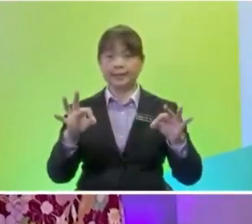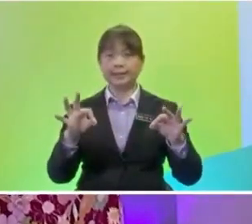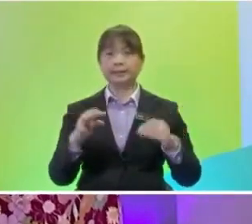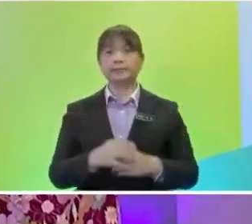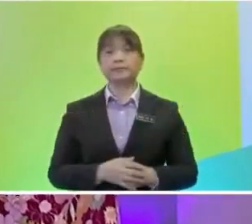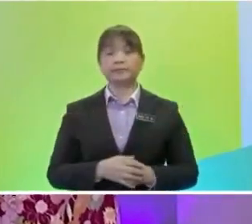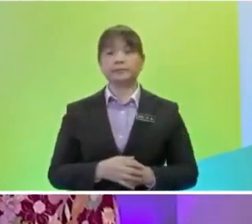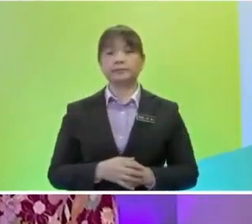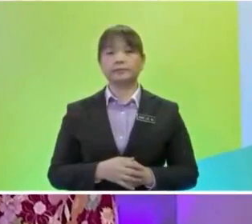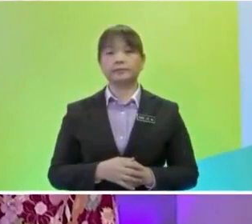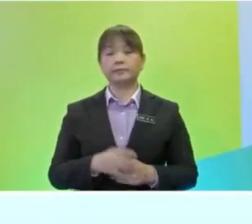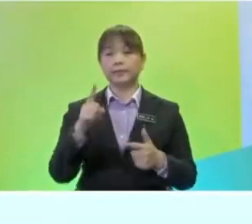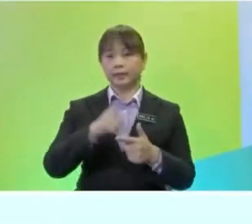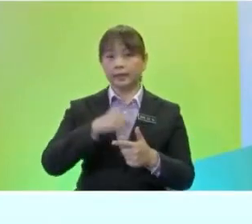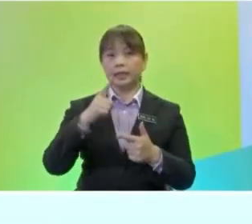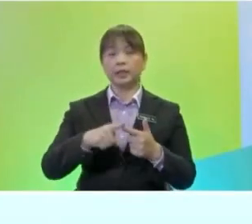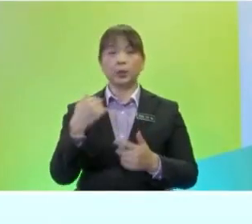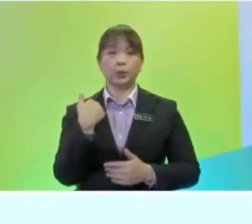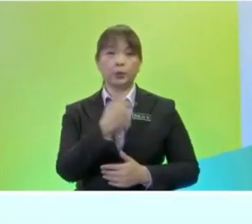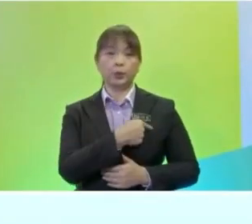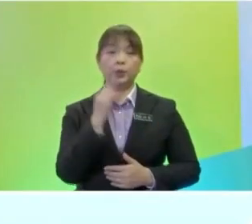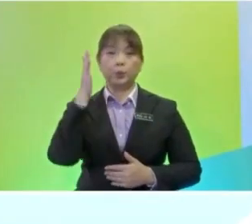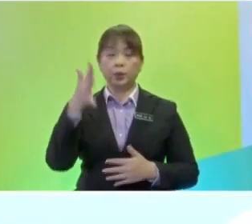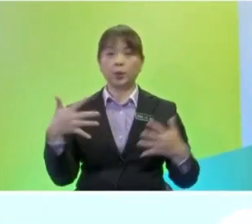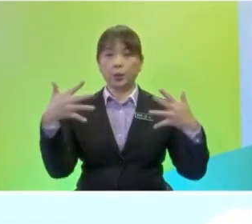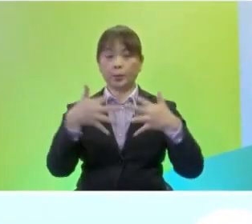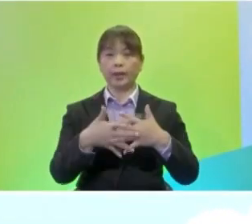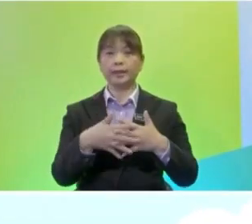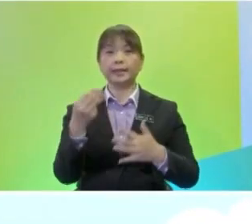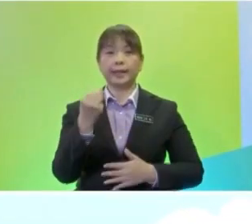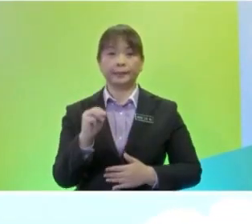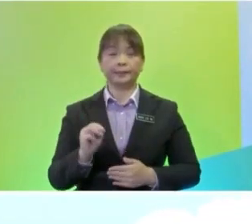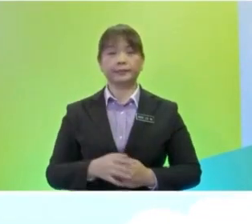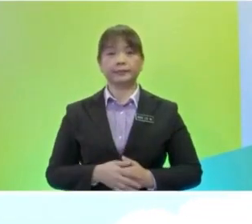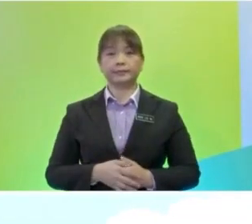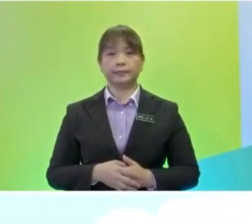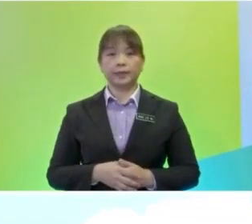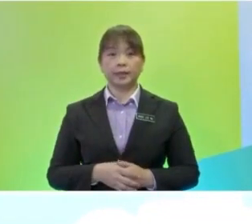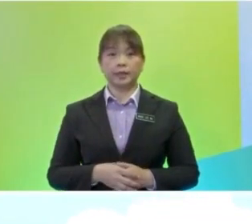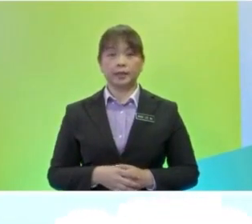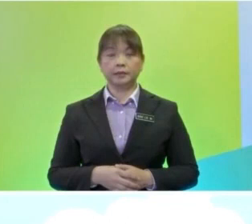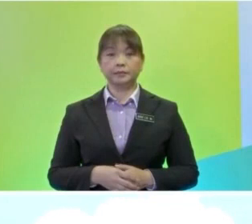picture? Okay, it will be Umaira Naswa. The second picture, who wants to write the second picture?